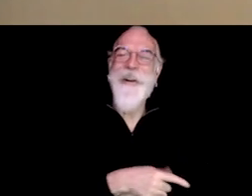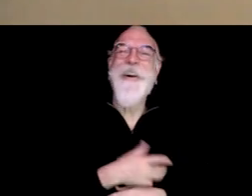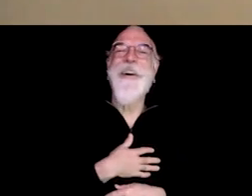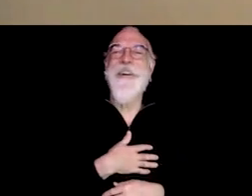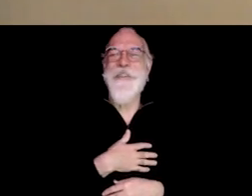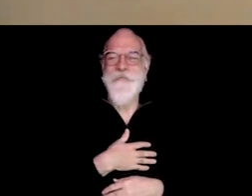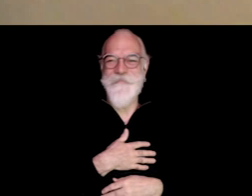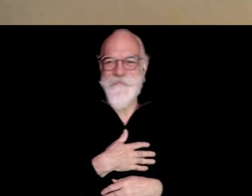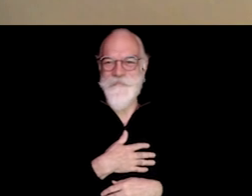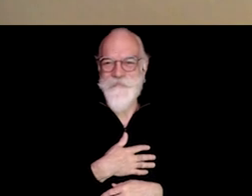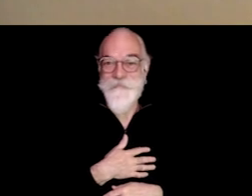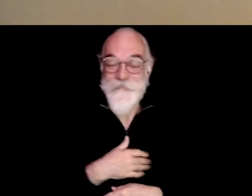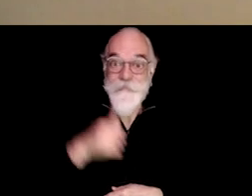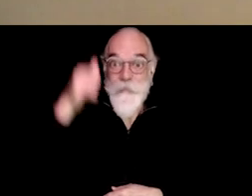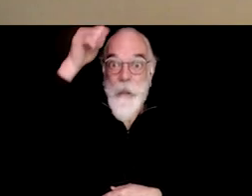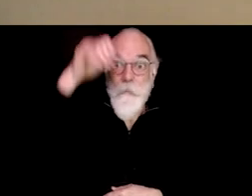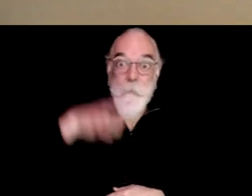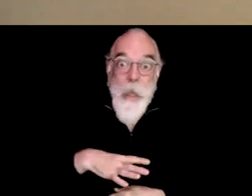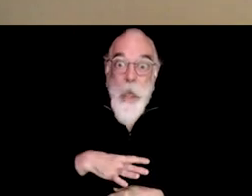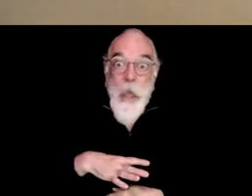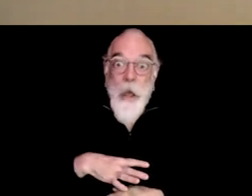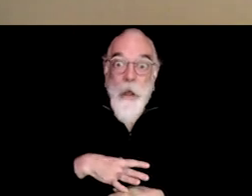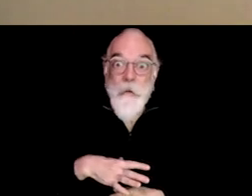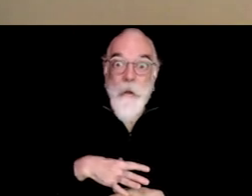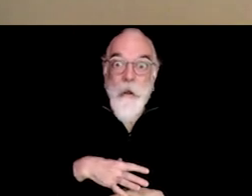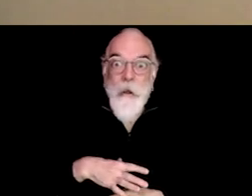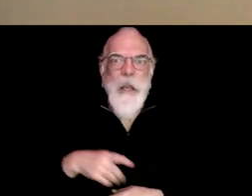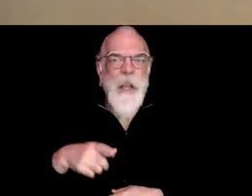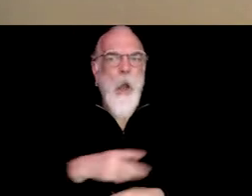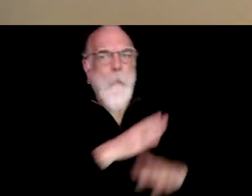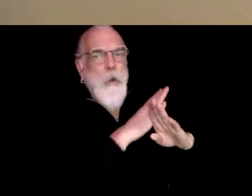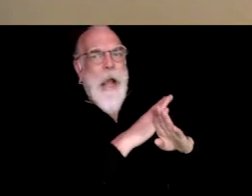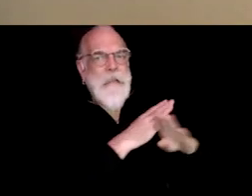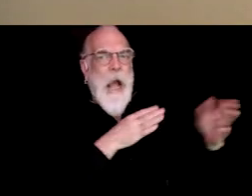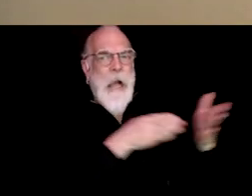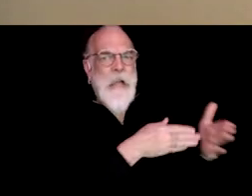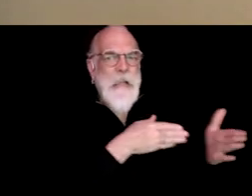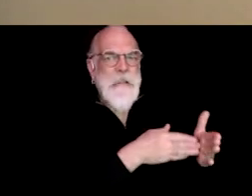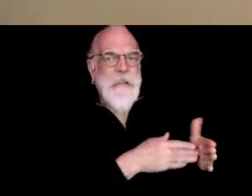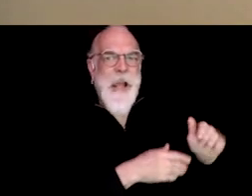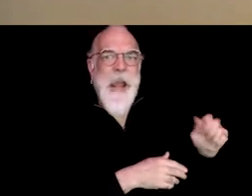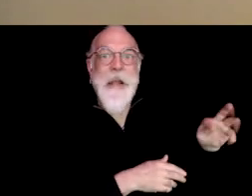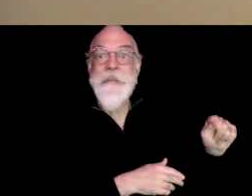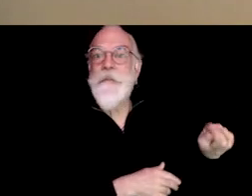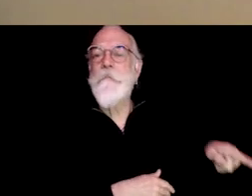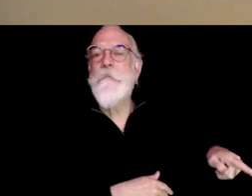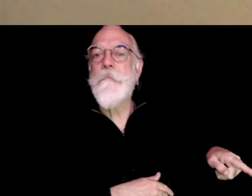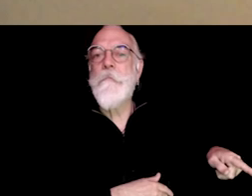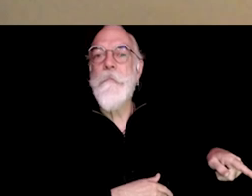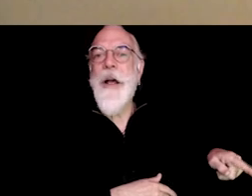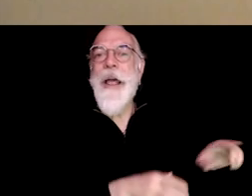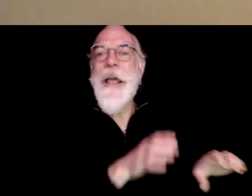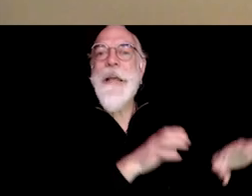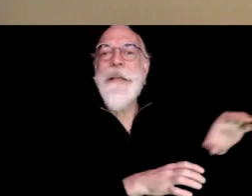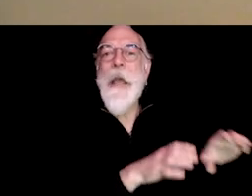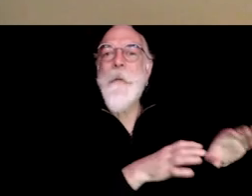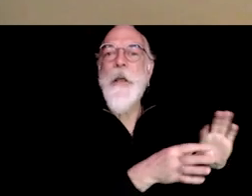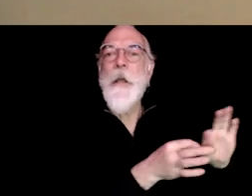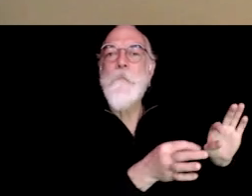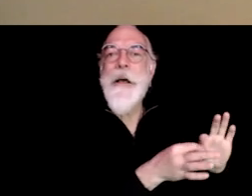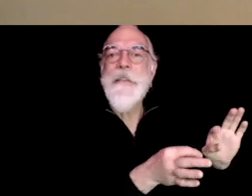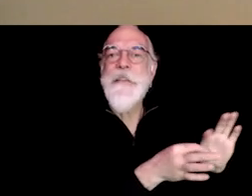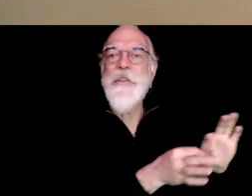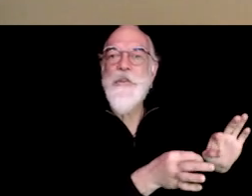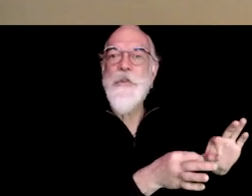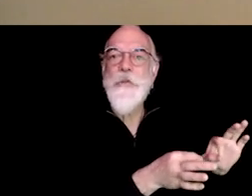And the man who tried so hard to protect himself against the ants, and that they sent out chemical messages